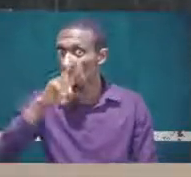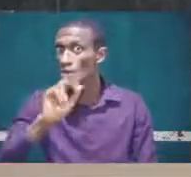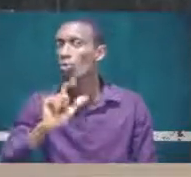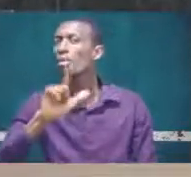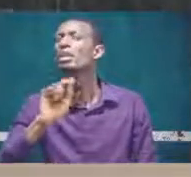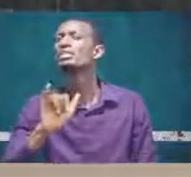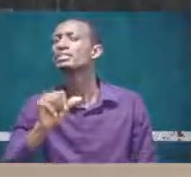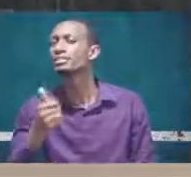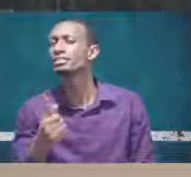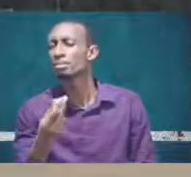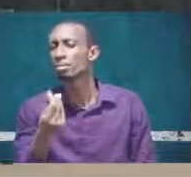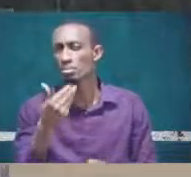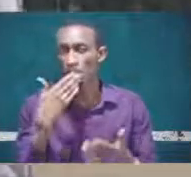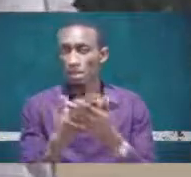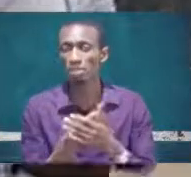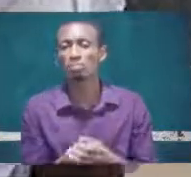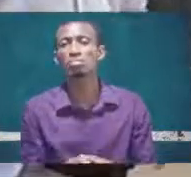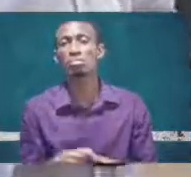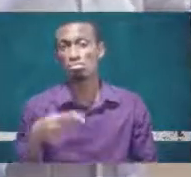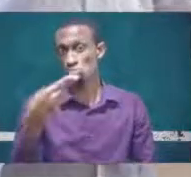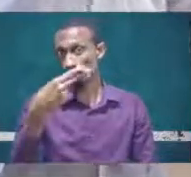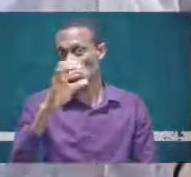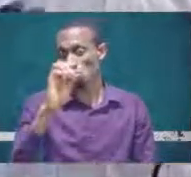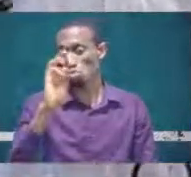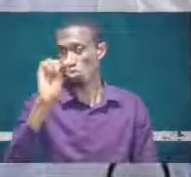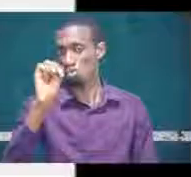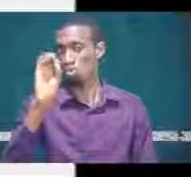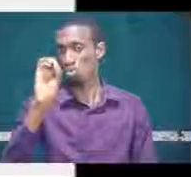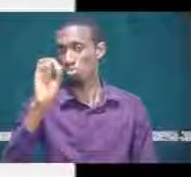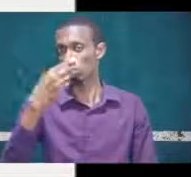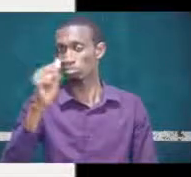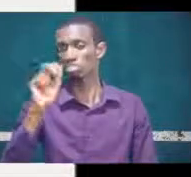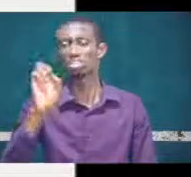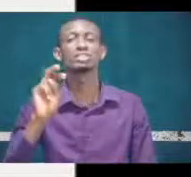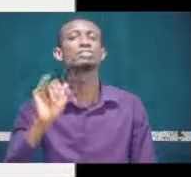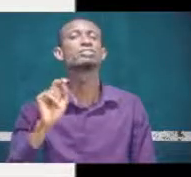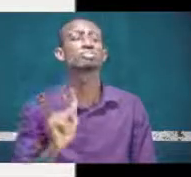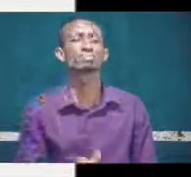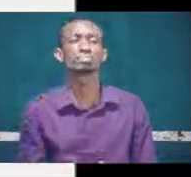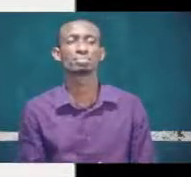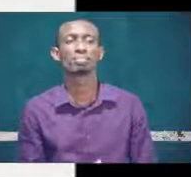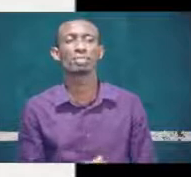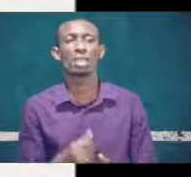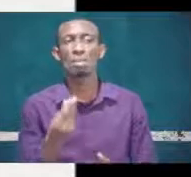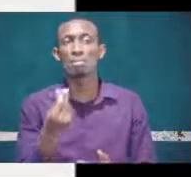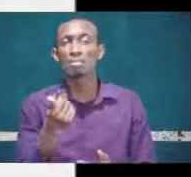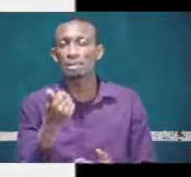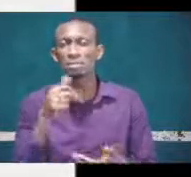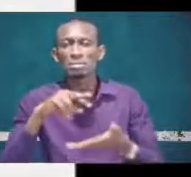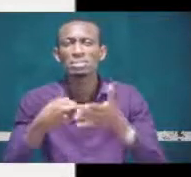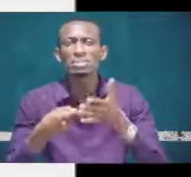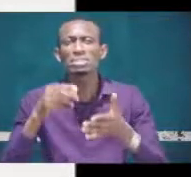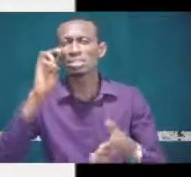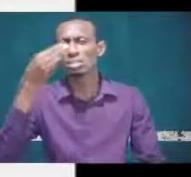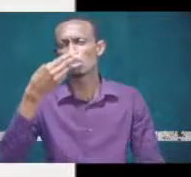is homogeneity. Homogeneity. Good money should be homogeneous. And what is the meaning of the